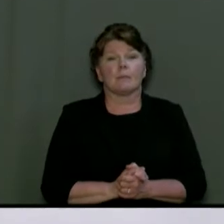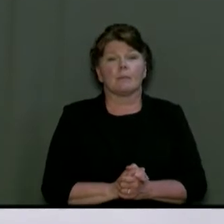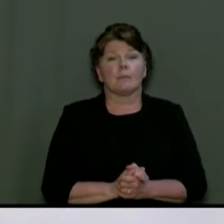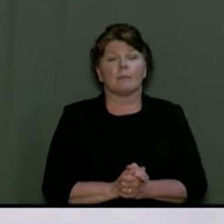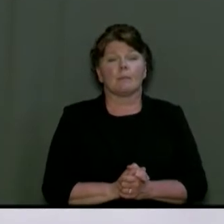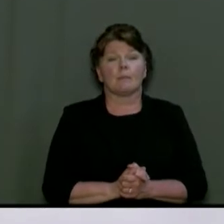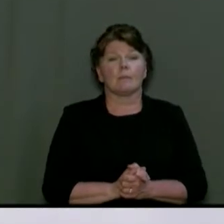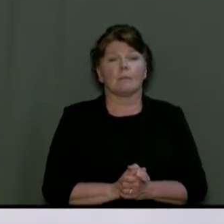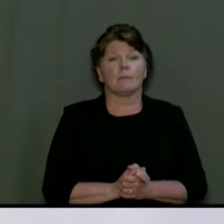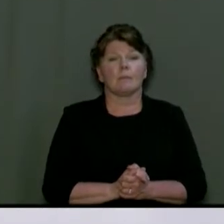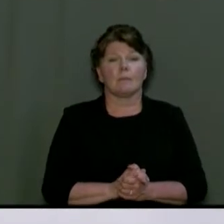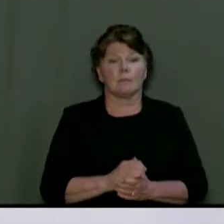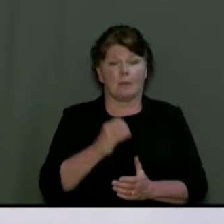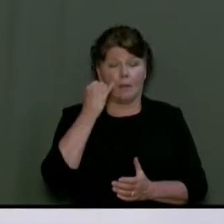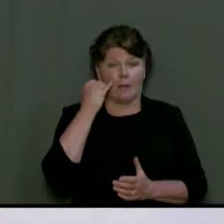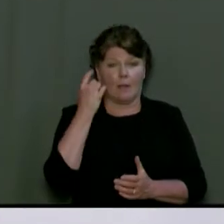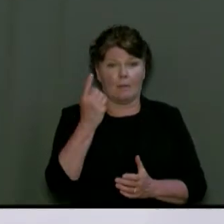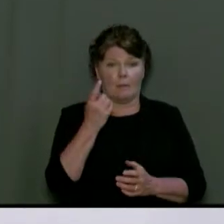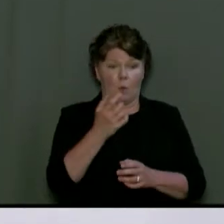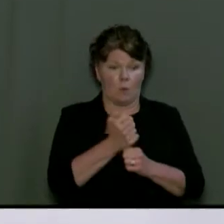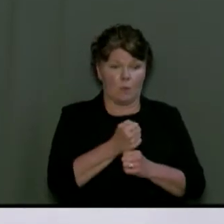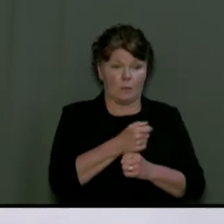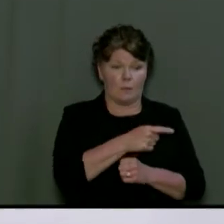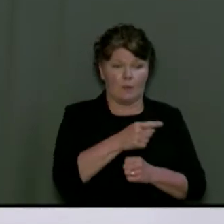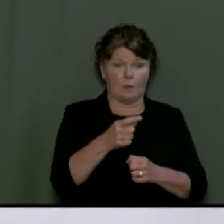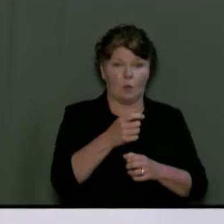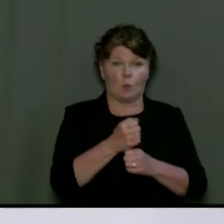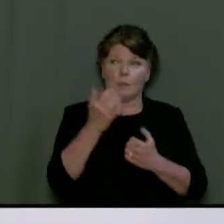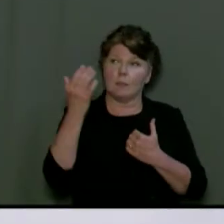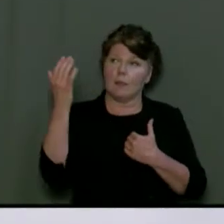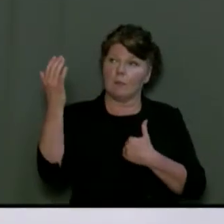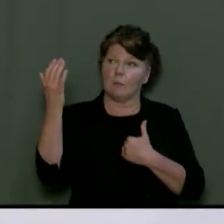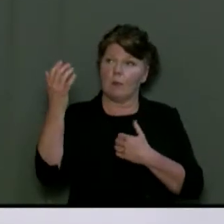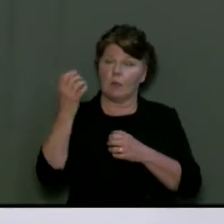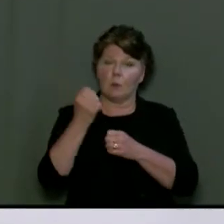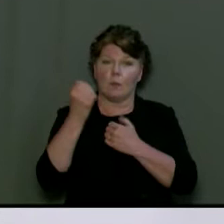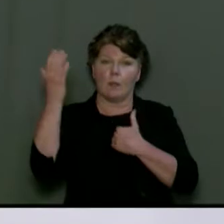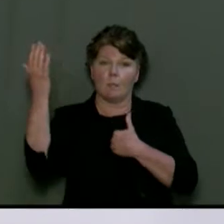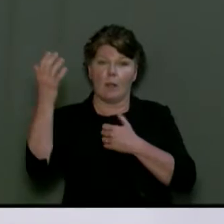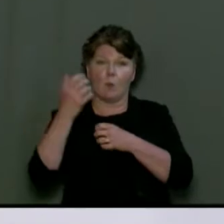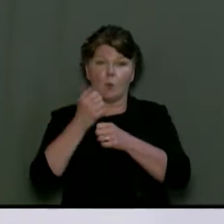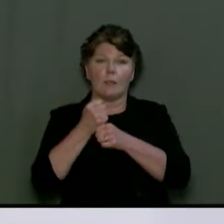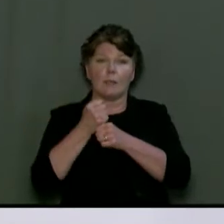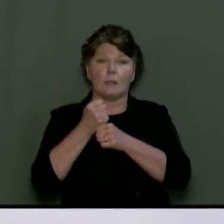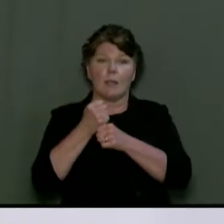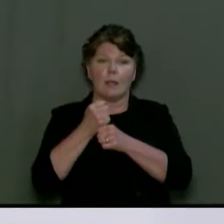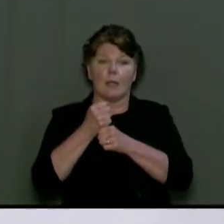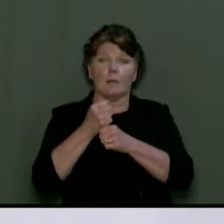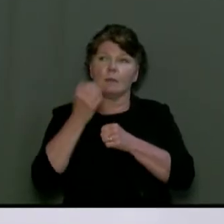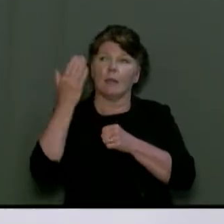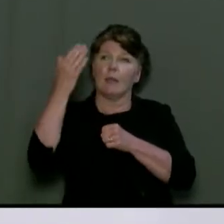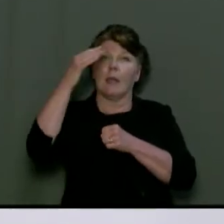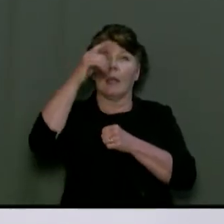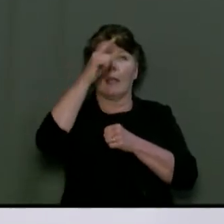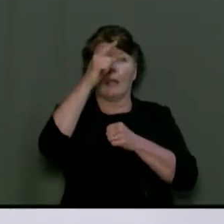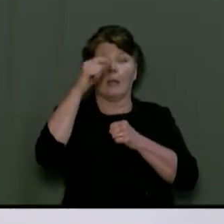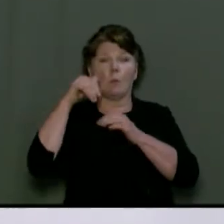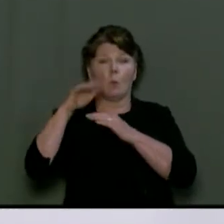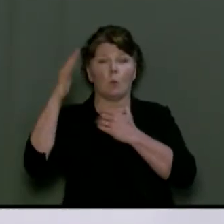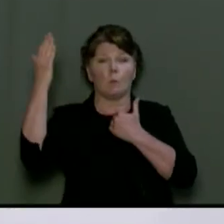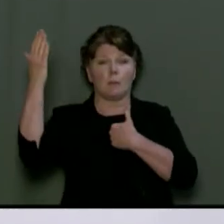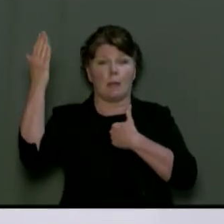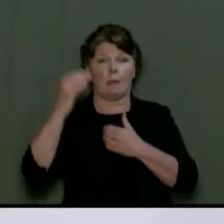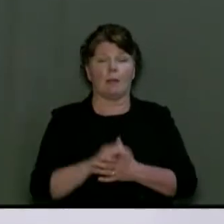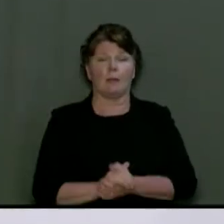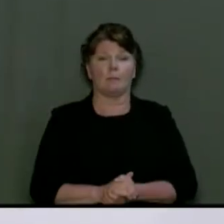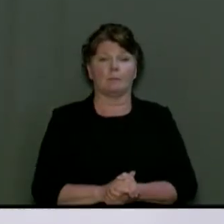Whoever receives you receives me, and whoever receives me receives him who sent me.